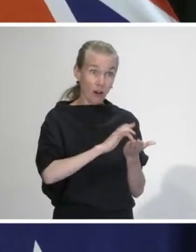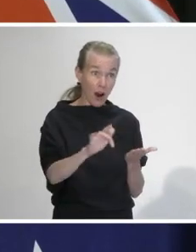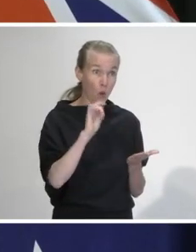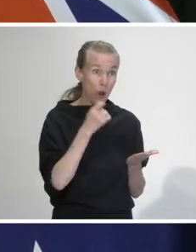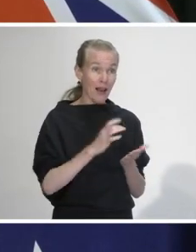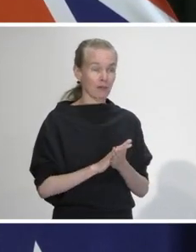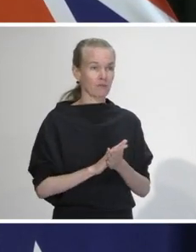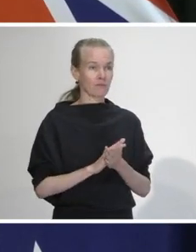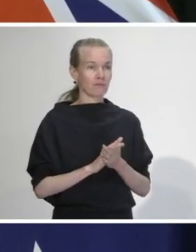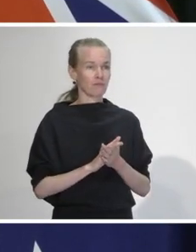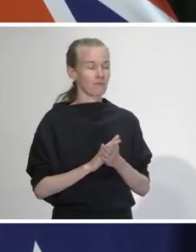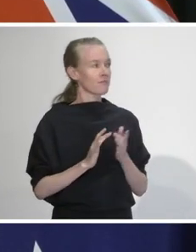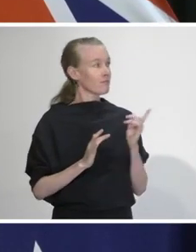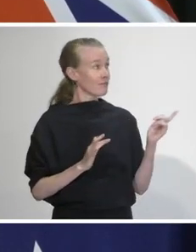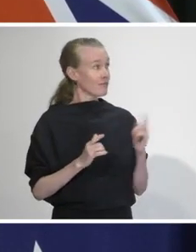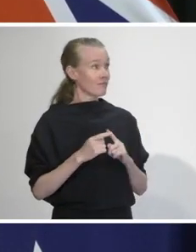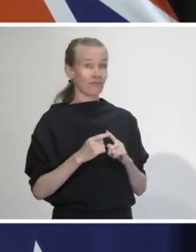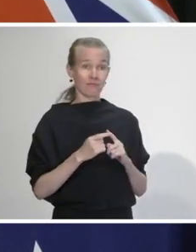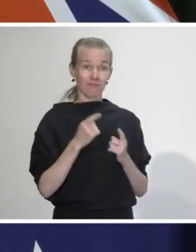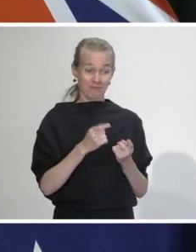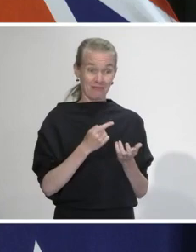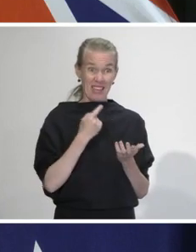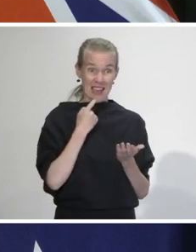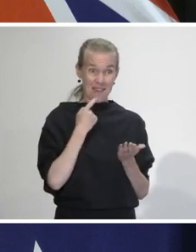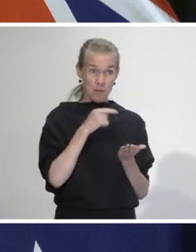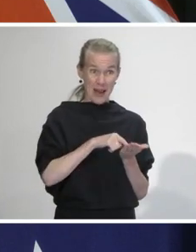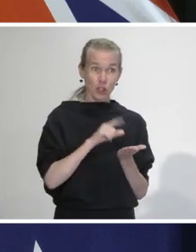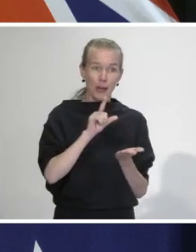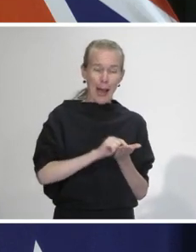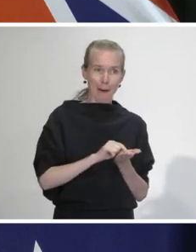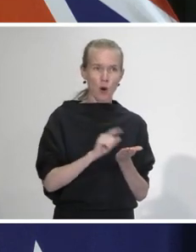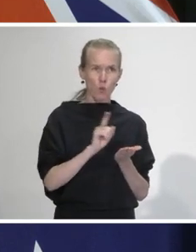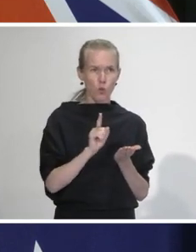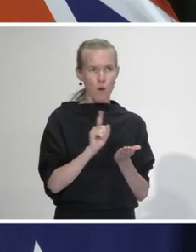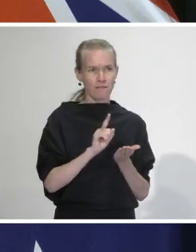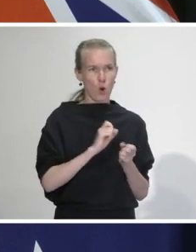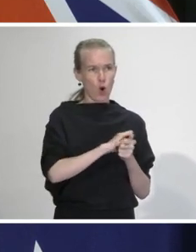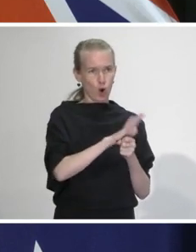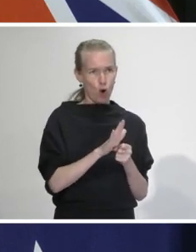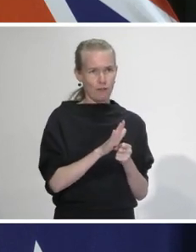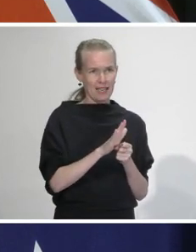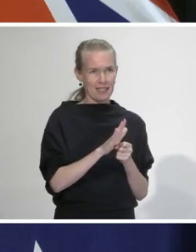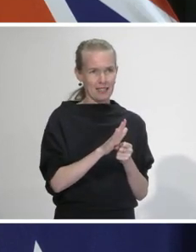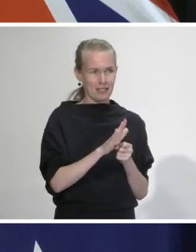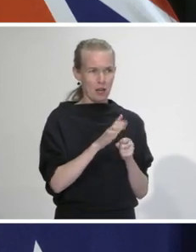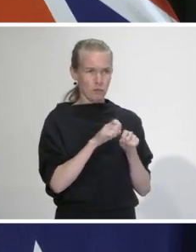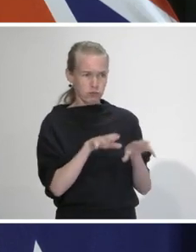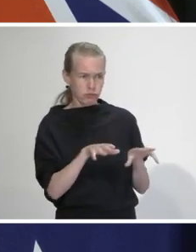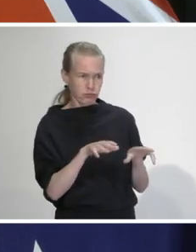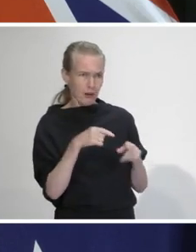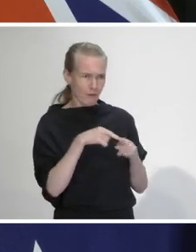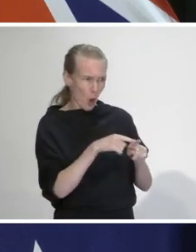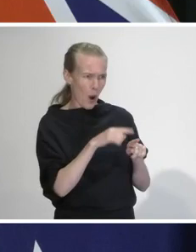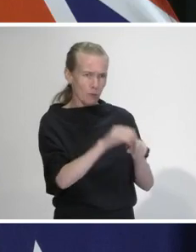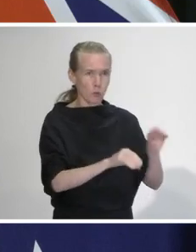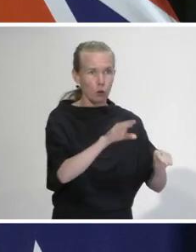I can be very clear that the only reason we would be utilising the app is to manage outbreaks of COVID, and it would only therefore be a tool that